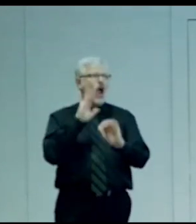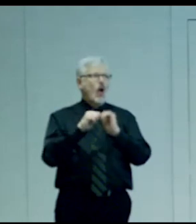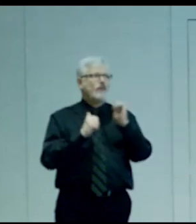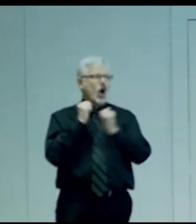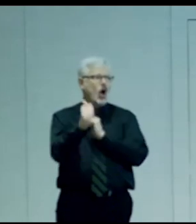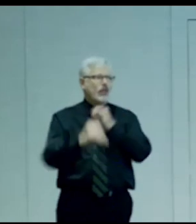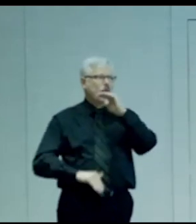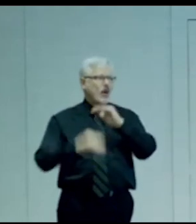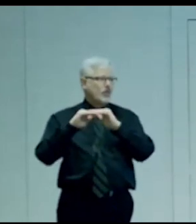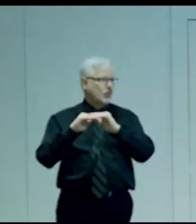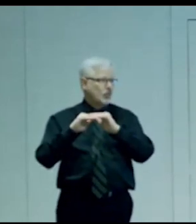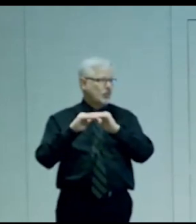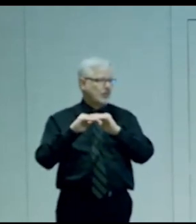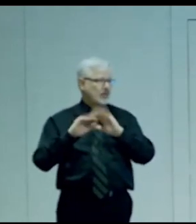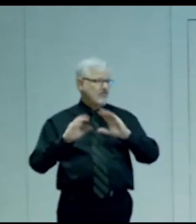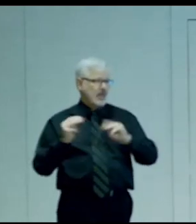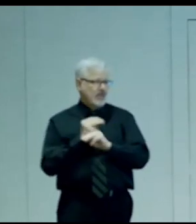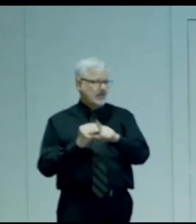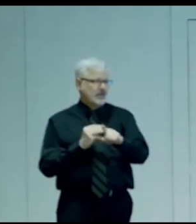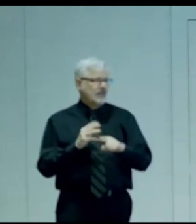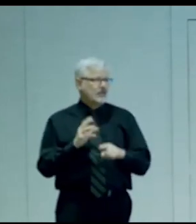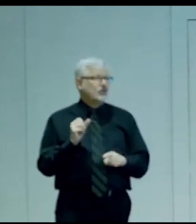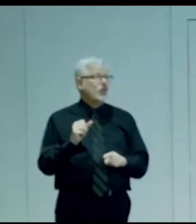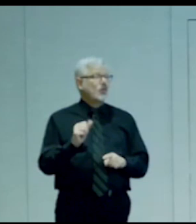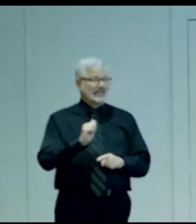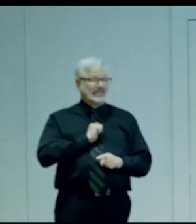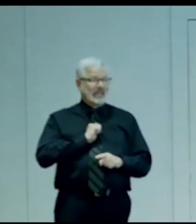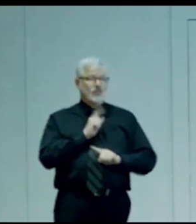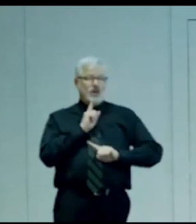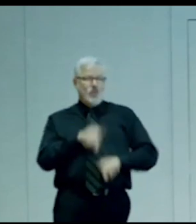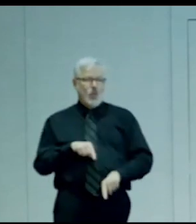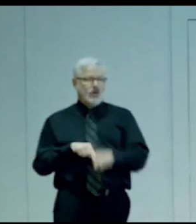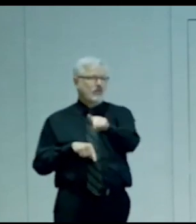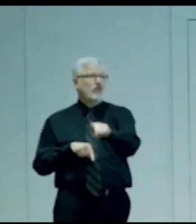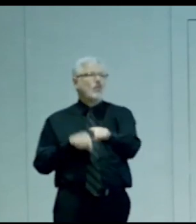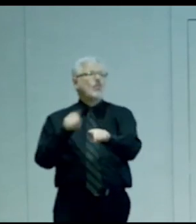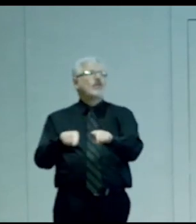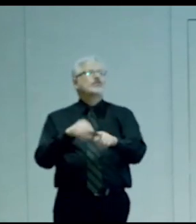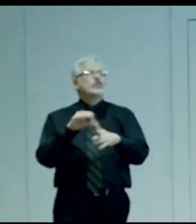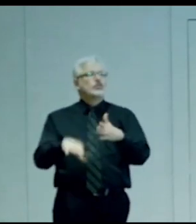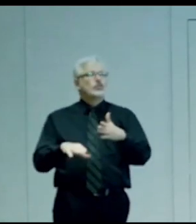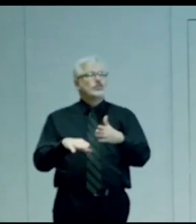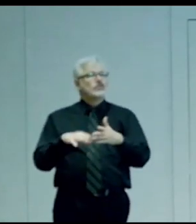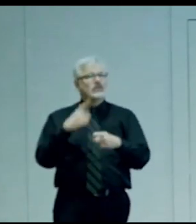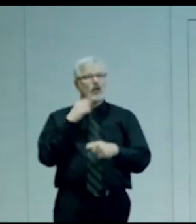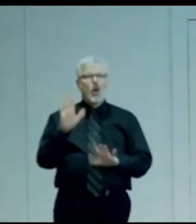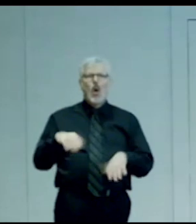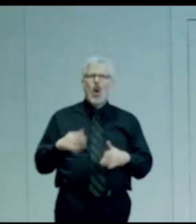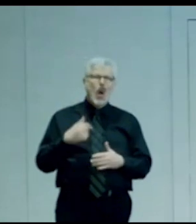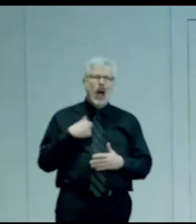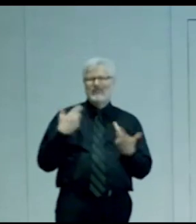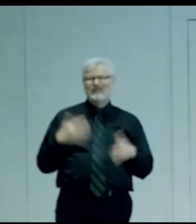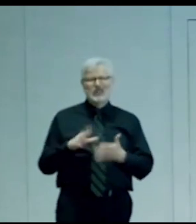was the student's self-report of how far he had gone in the study, he or she had gone in the study